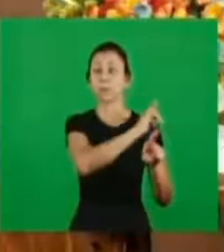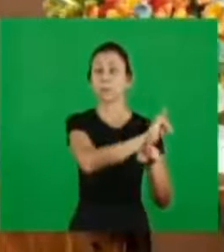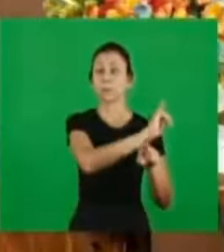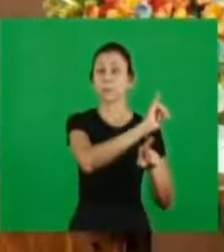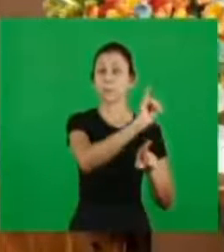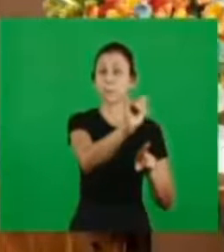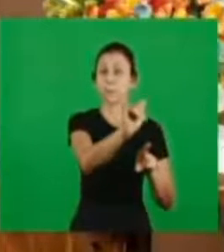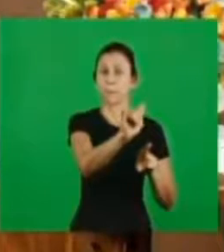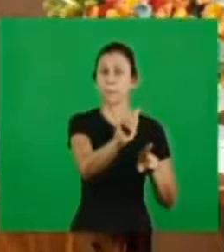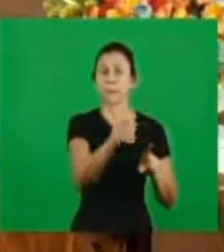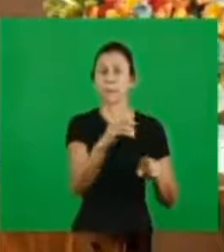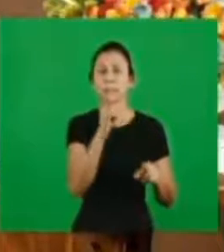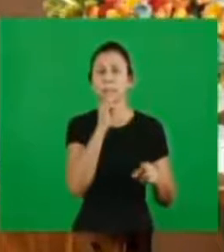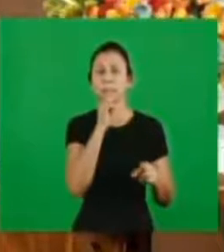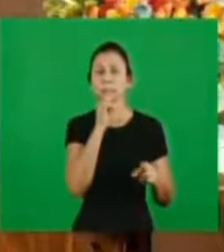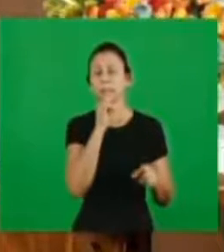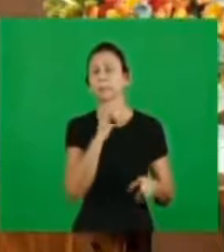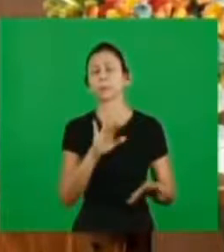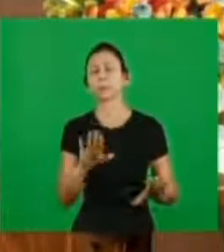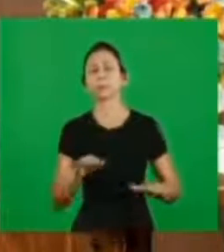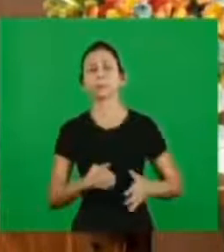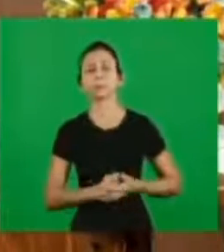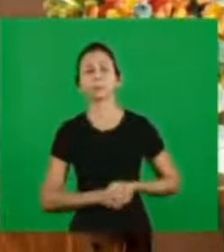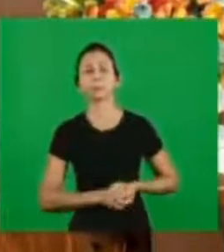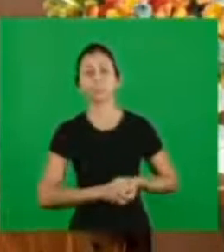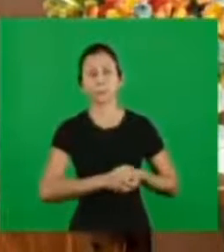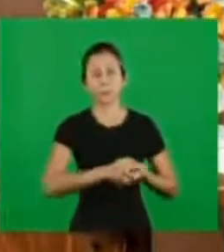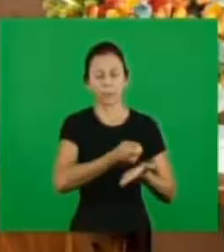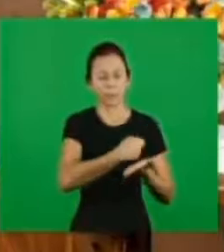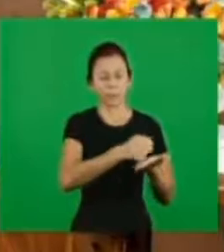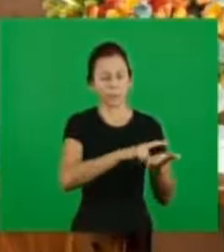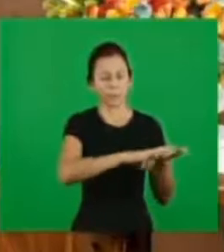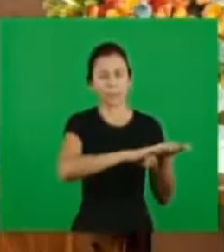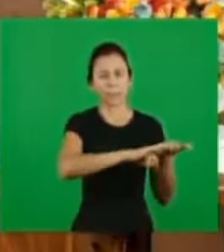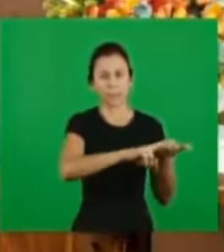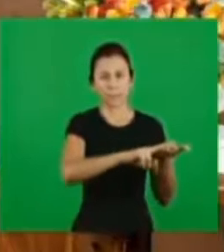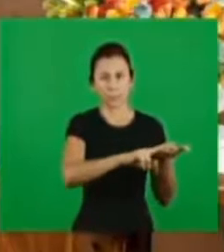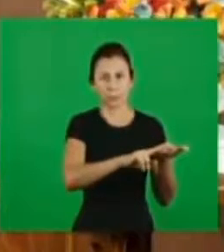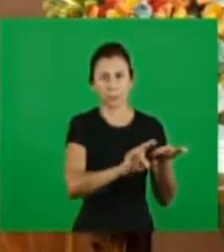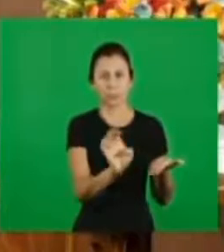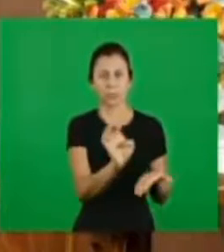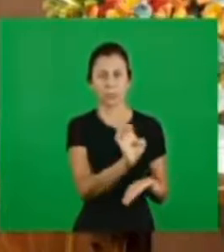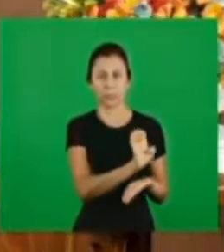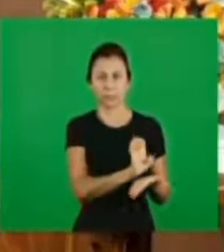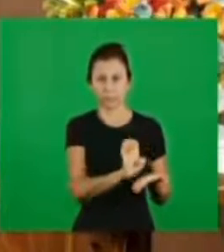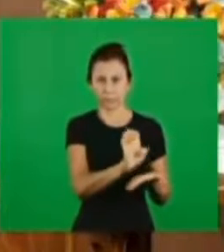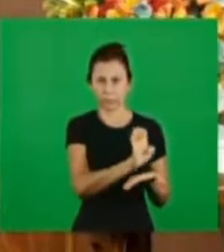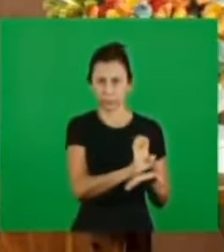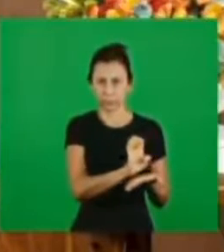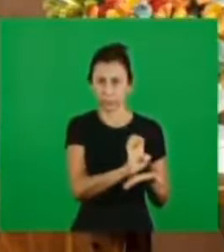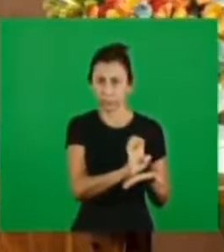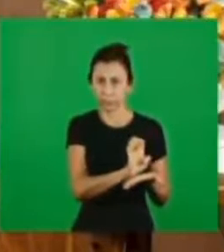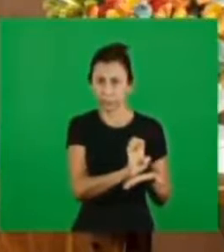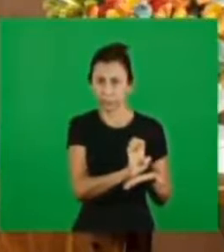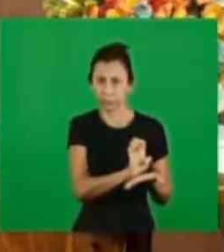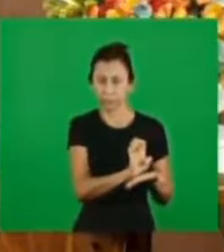letter does not cancel the next. For example, when you see here the letter of